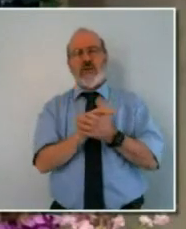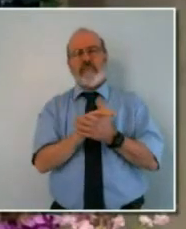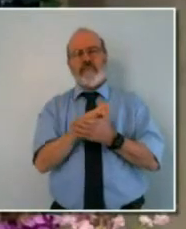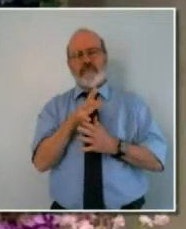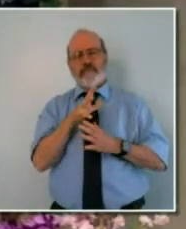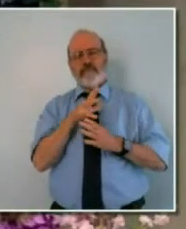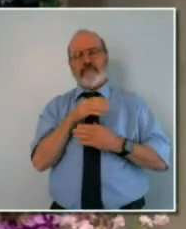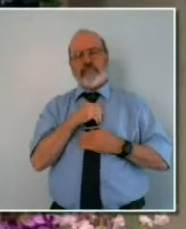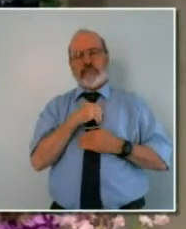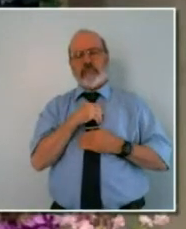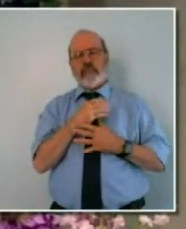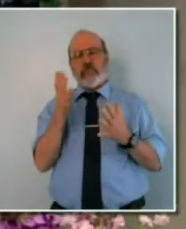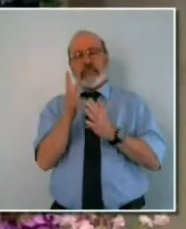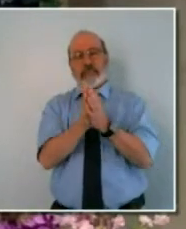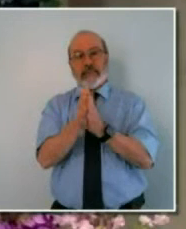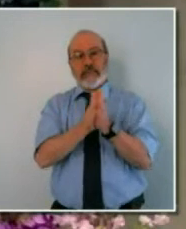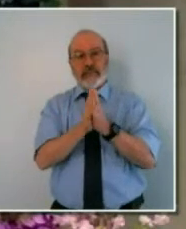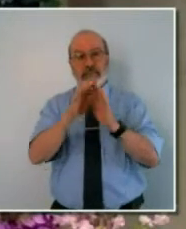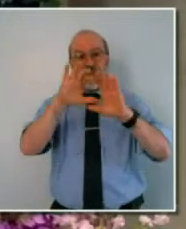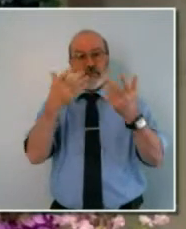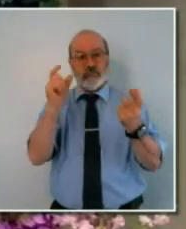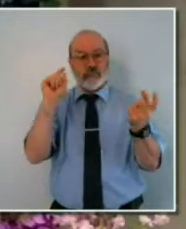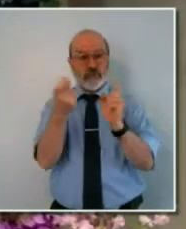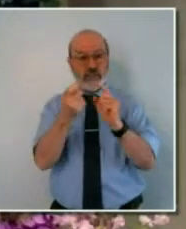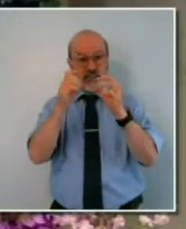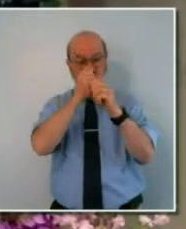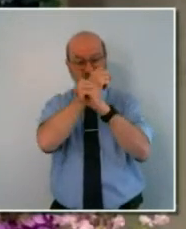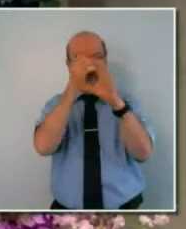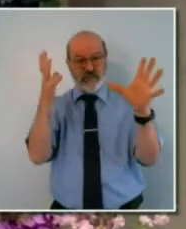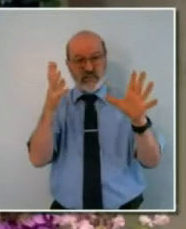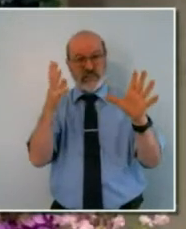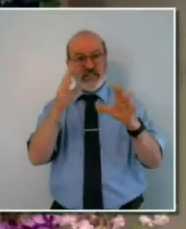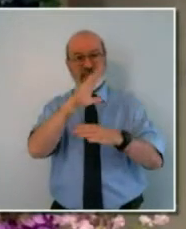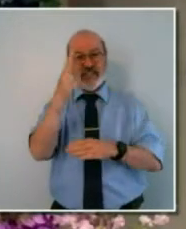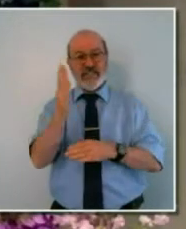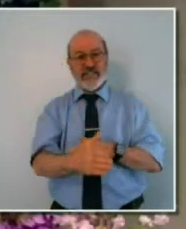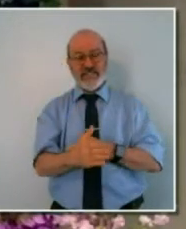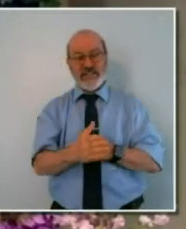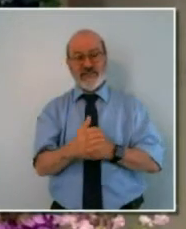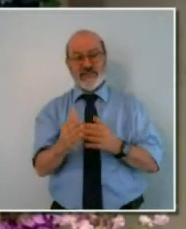and world-altering visions that never quite came together.